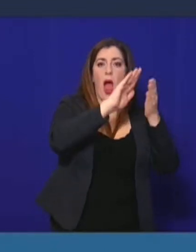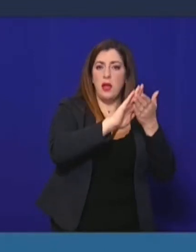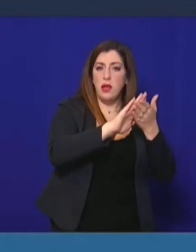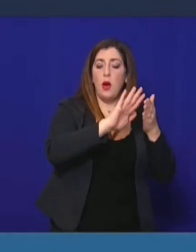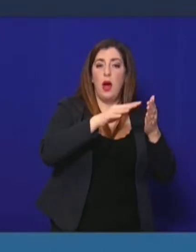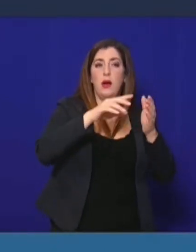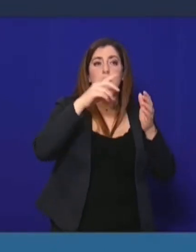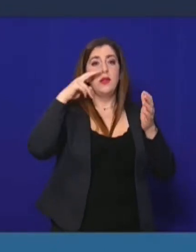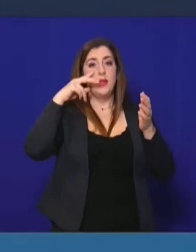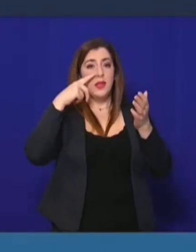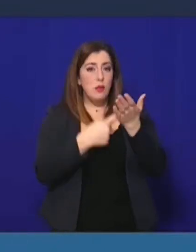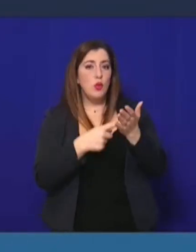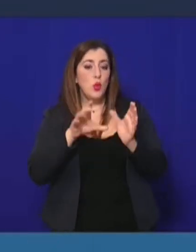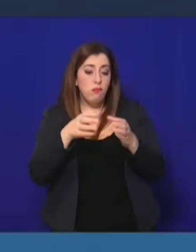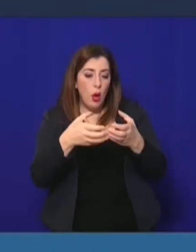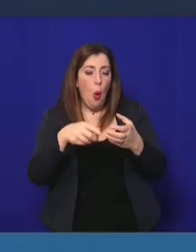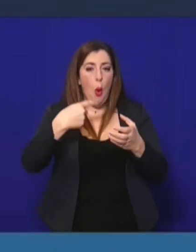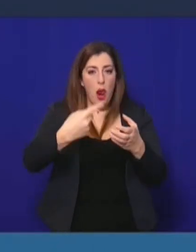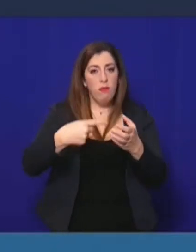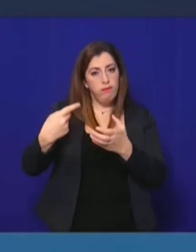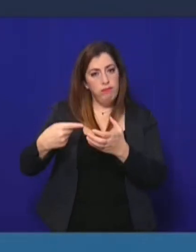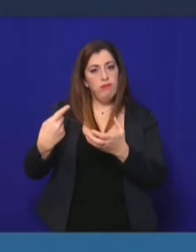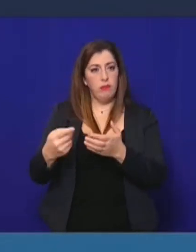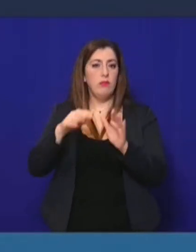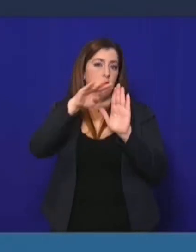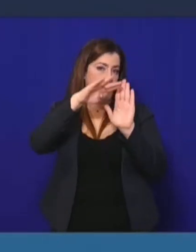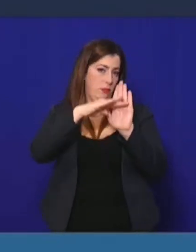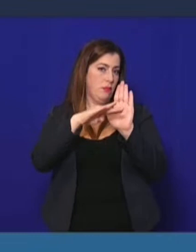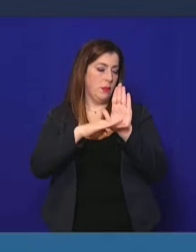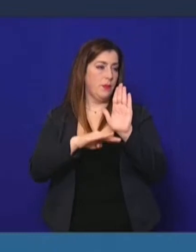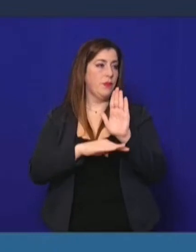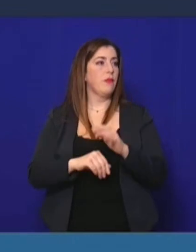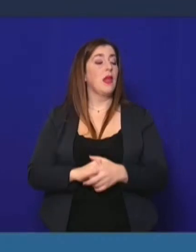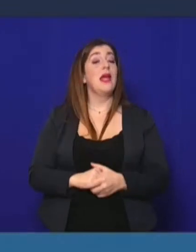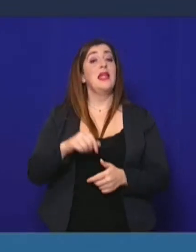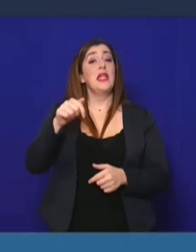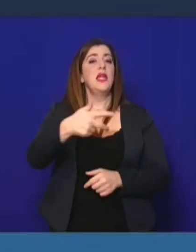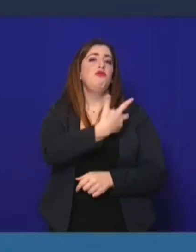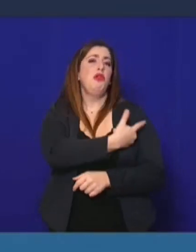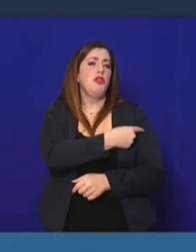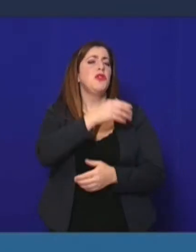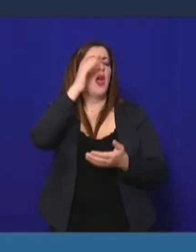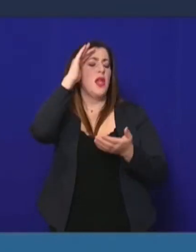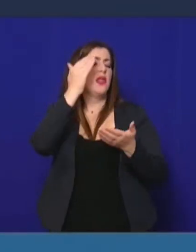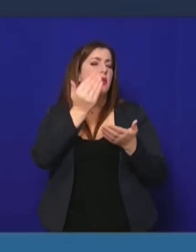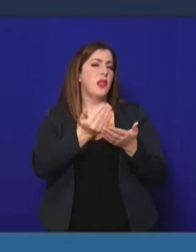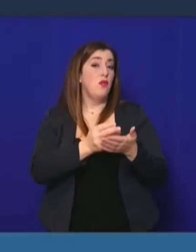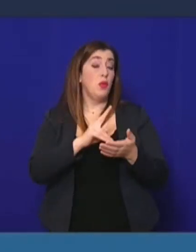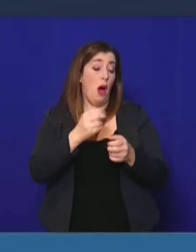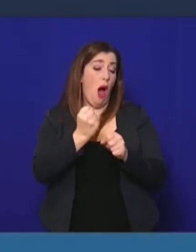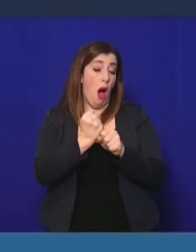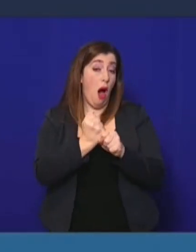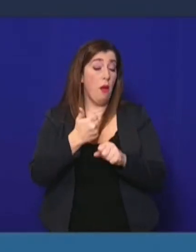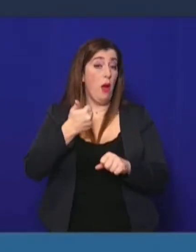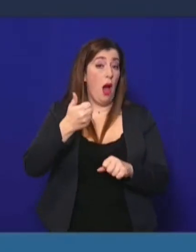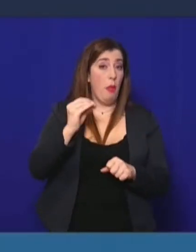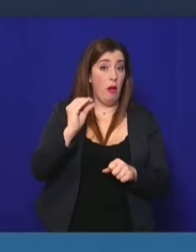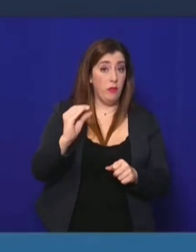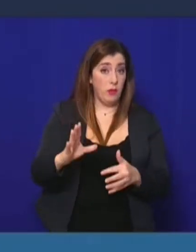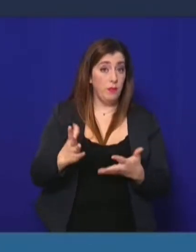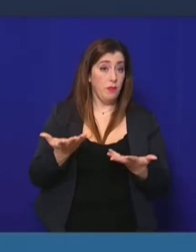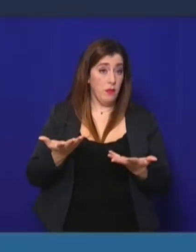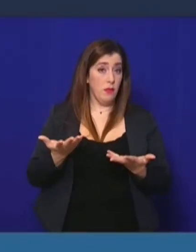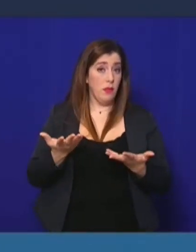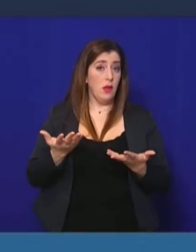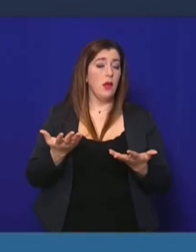li din hija tilqima li hija safe, hija effettiva ħafna ukoll, jekk tħares lejn anke tilqim ieħor din